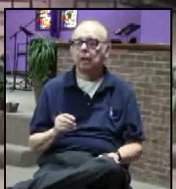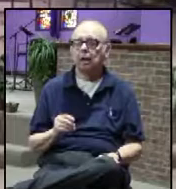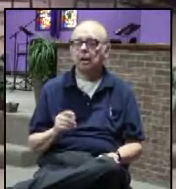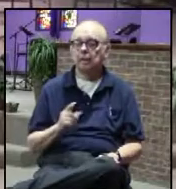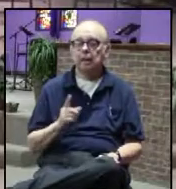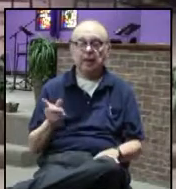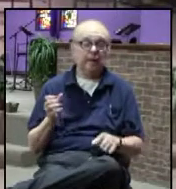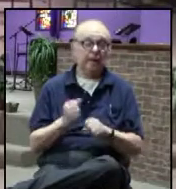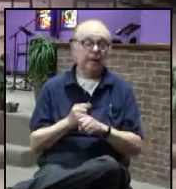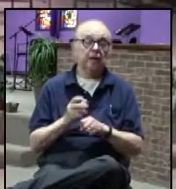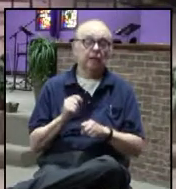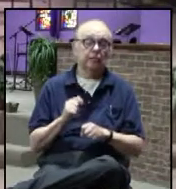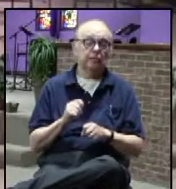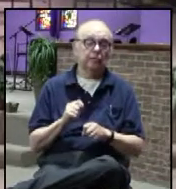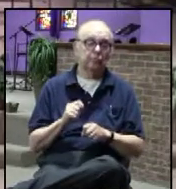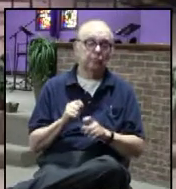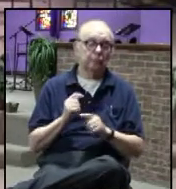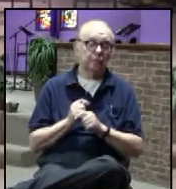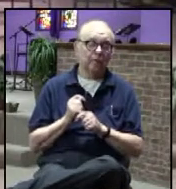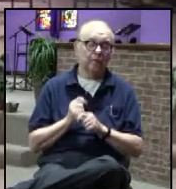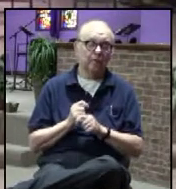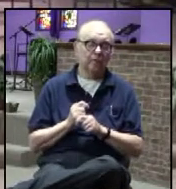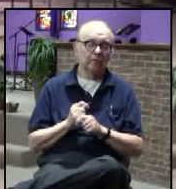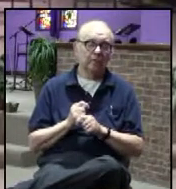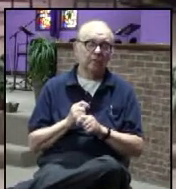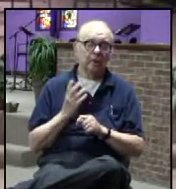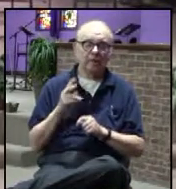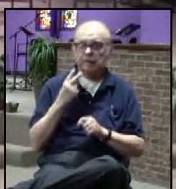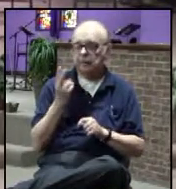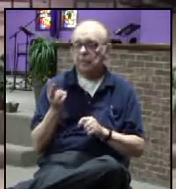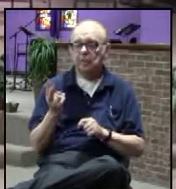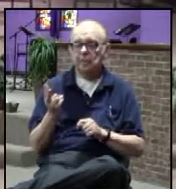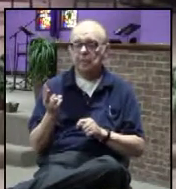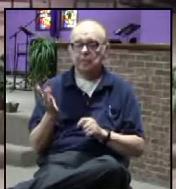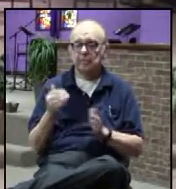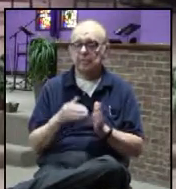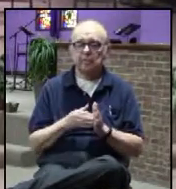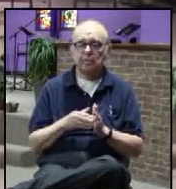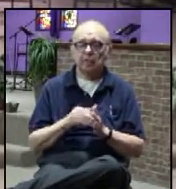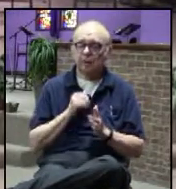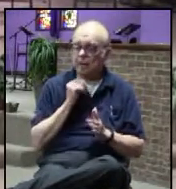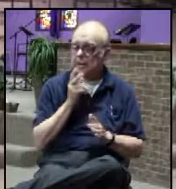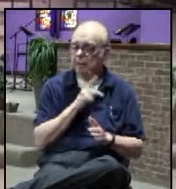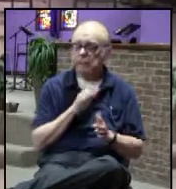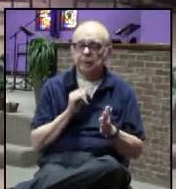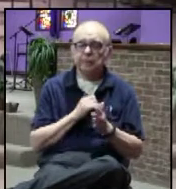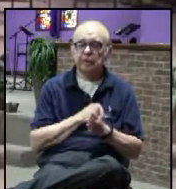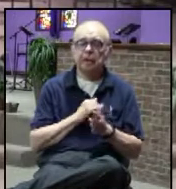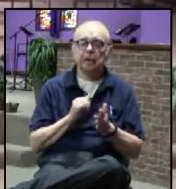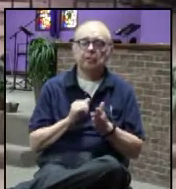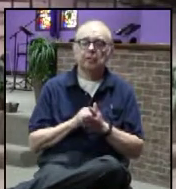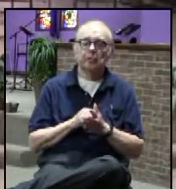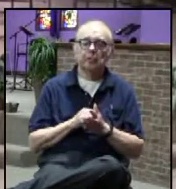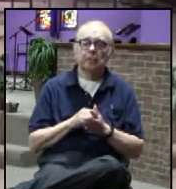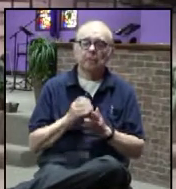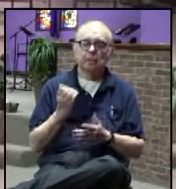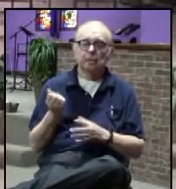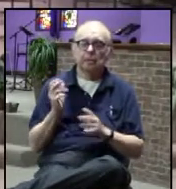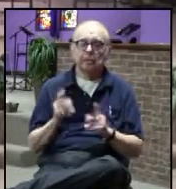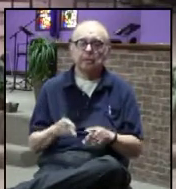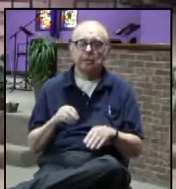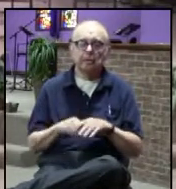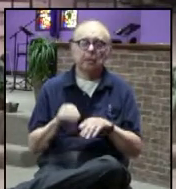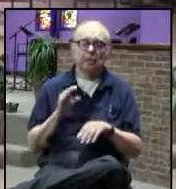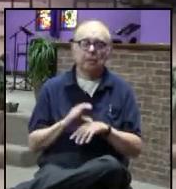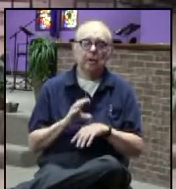They got the truck, but I never saw them. They never came back. They really didn't appreciate it. Now, there could have been somebody in the